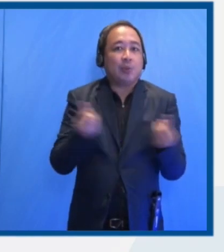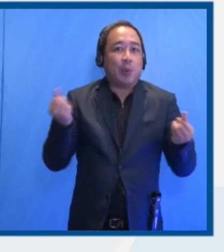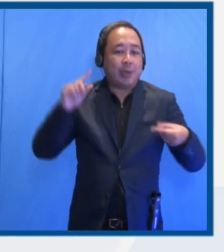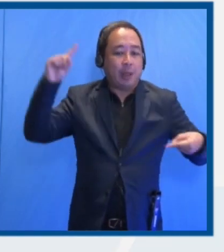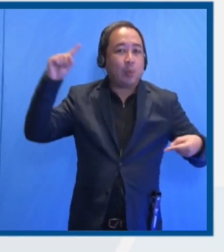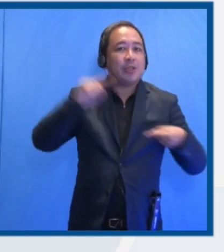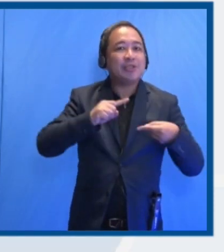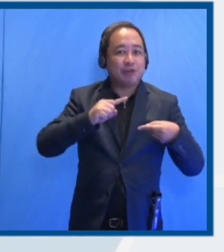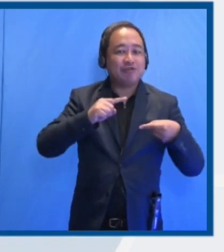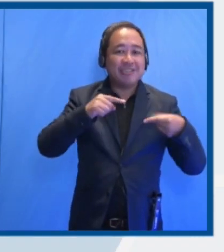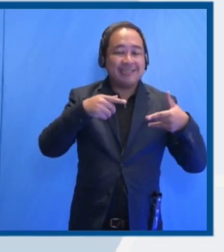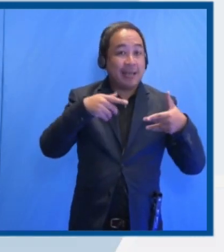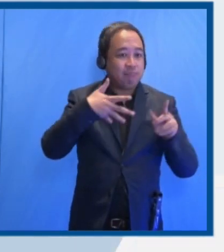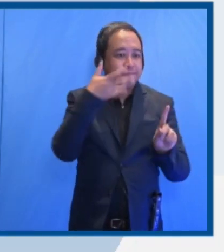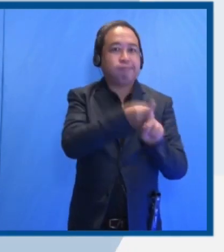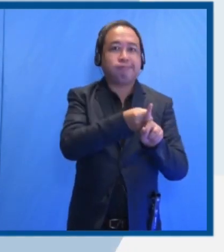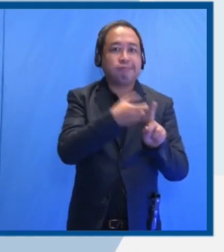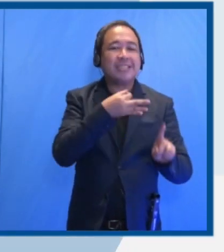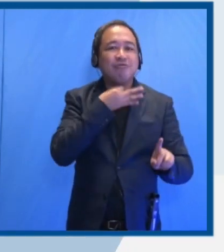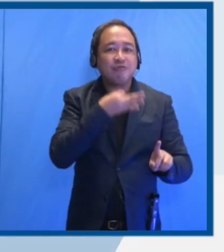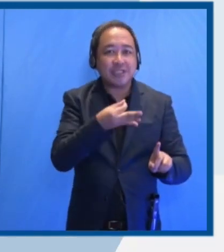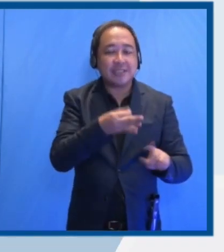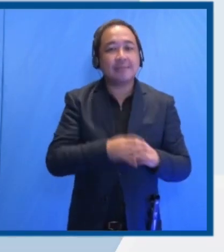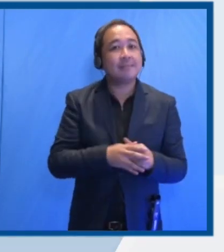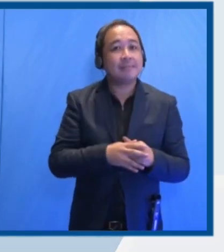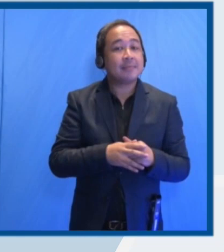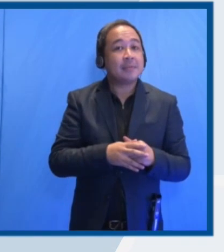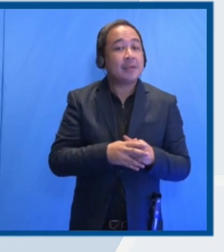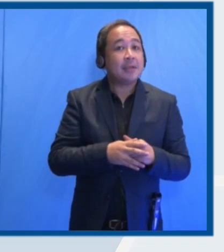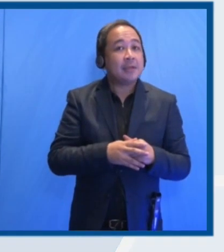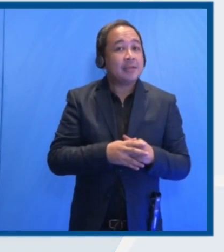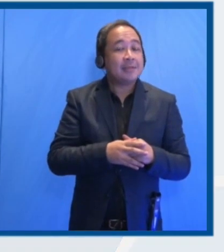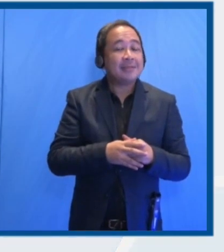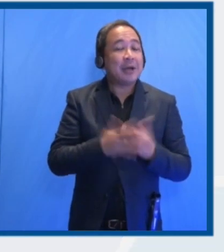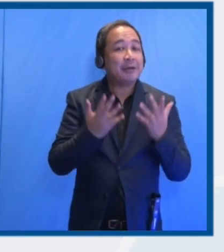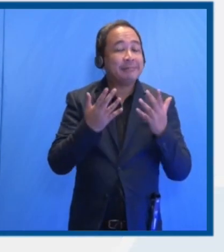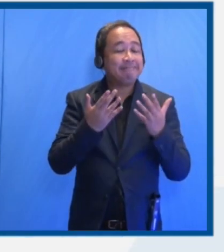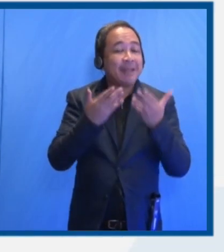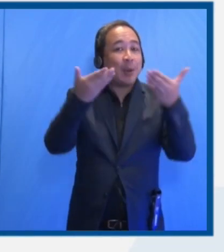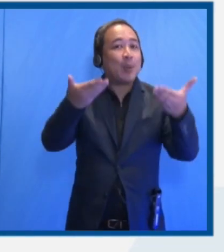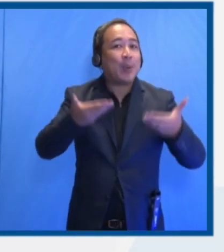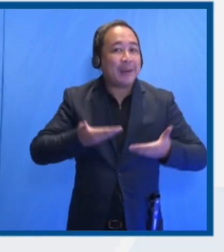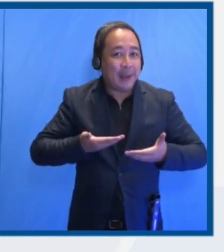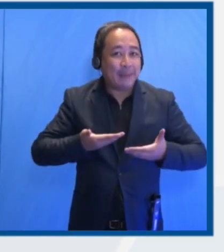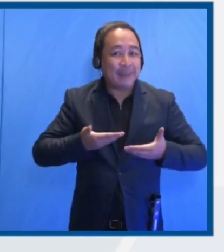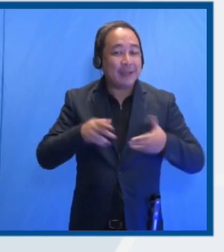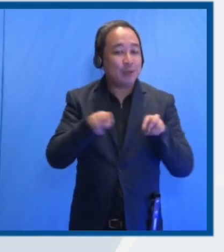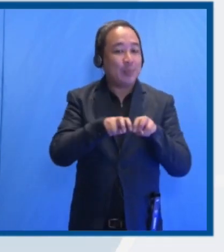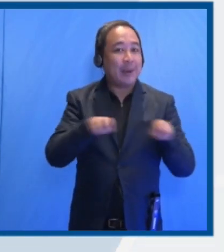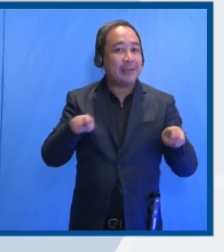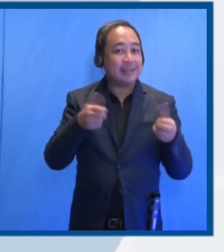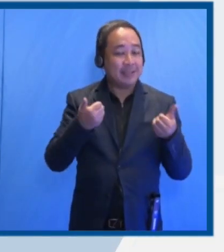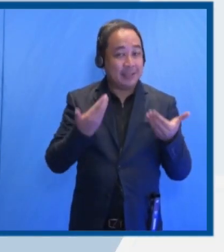systemic risk. Allow me to extend a warm welcome to our panelists here this morning, and